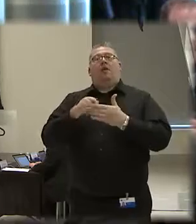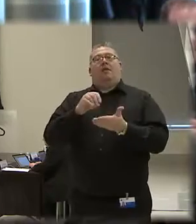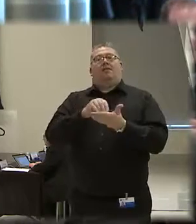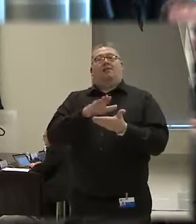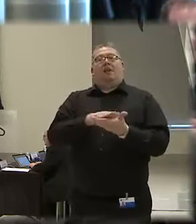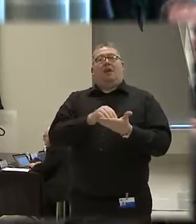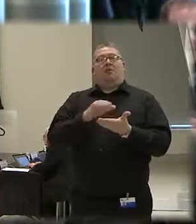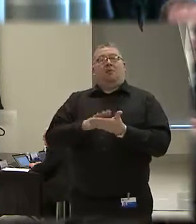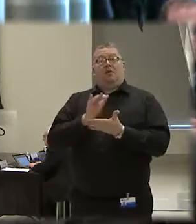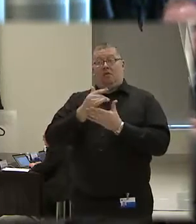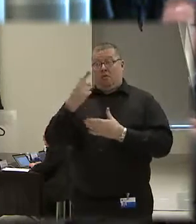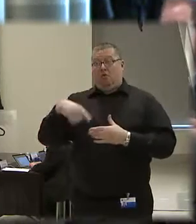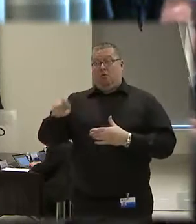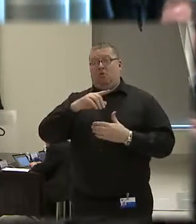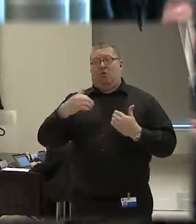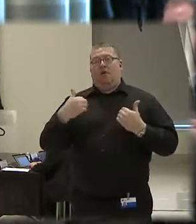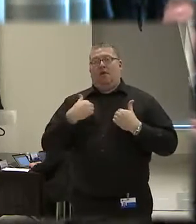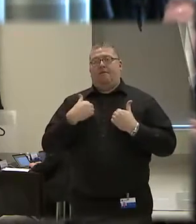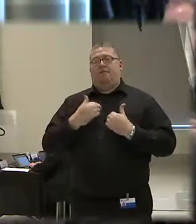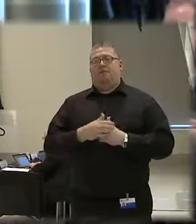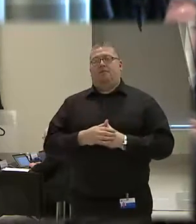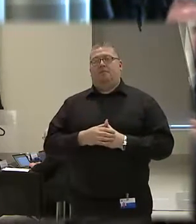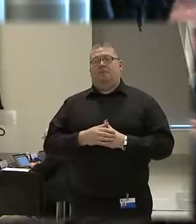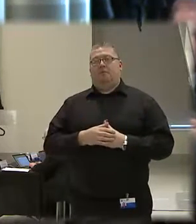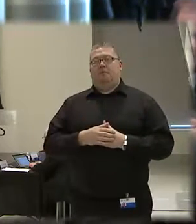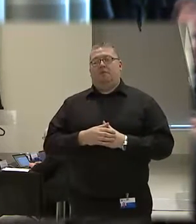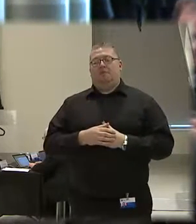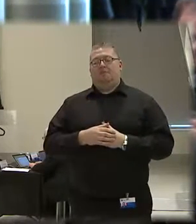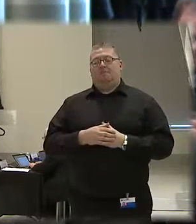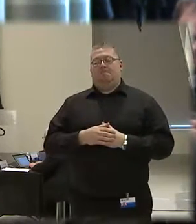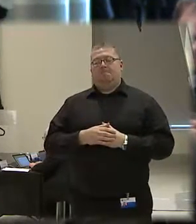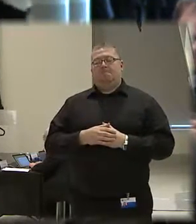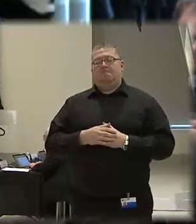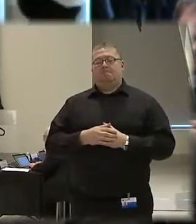that you have, but that's just a little bit of